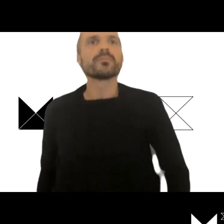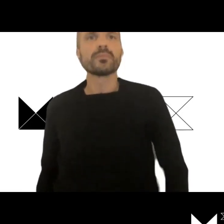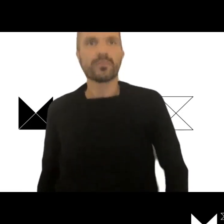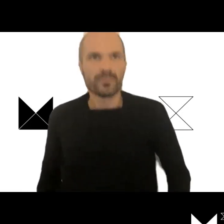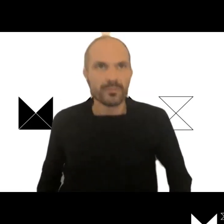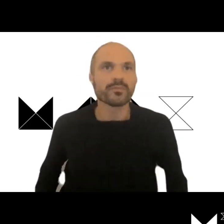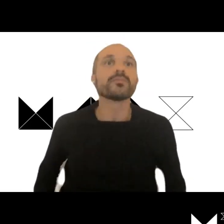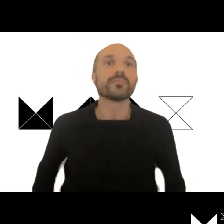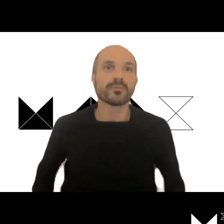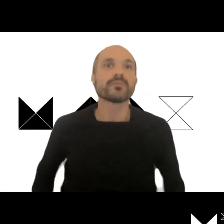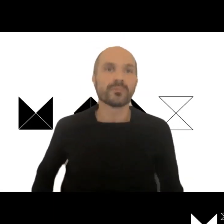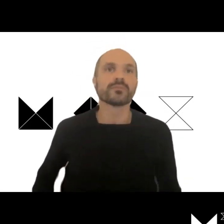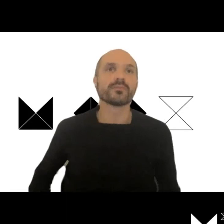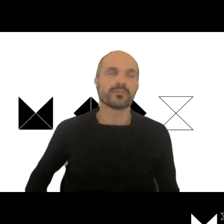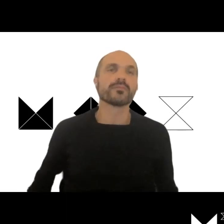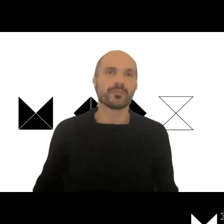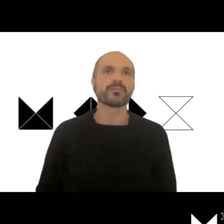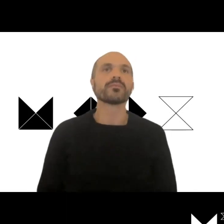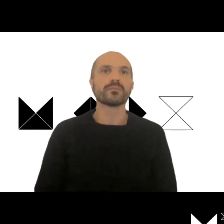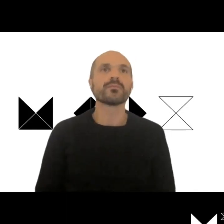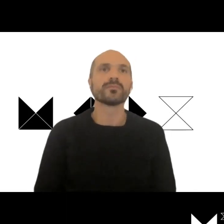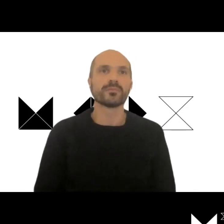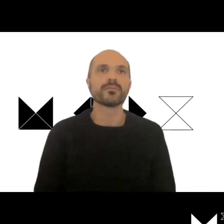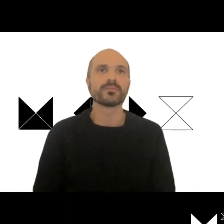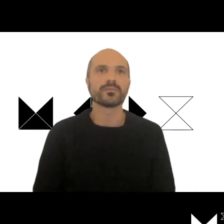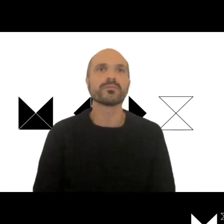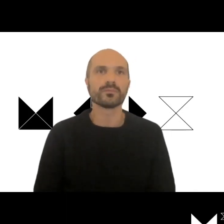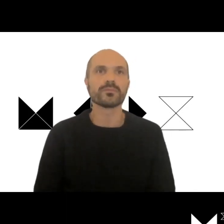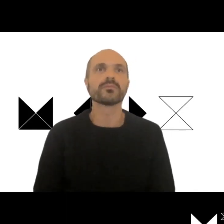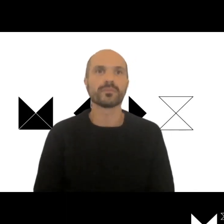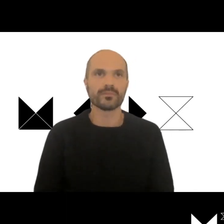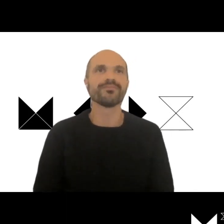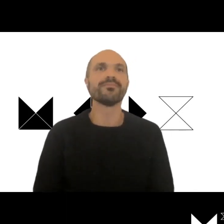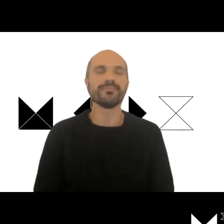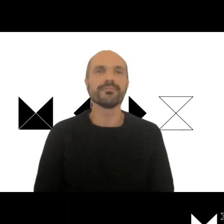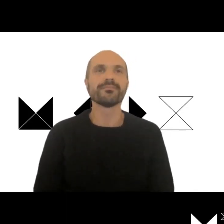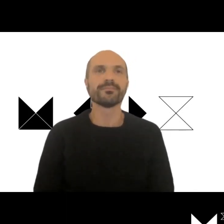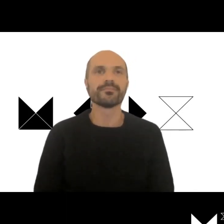both a developer and a general contractor, and we're not anymore.